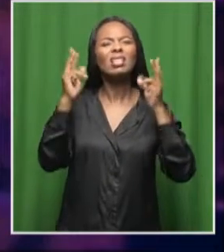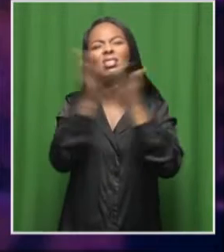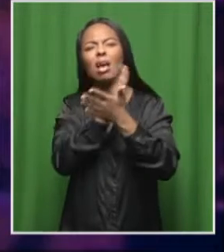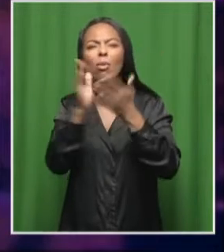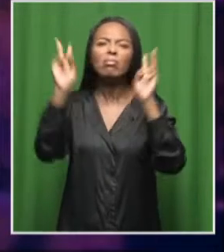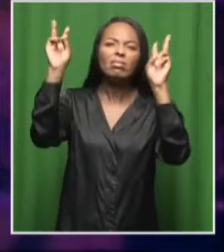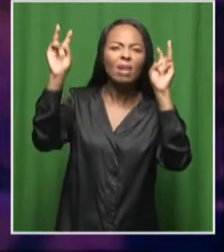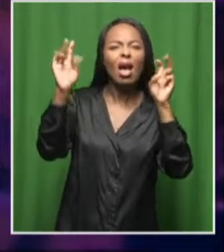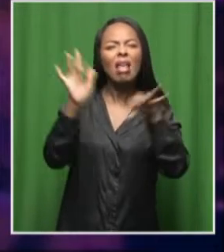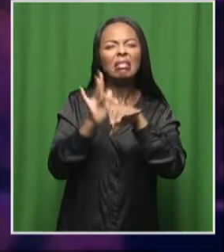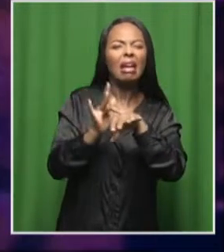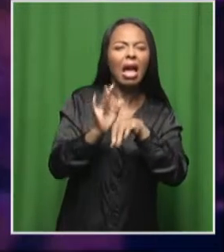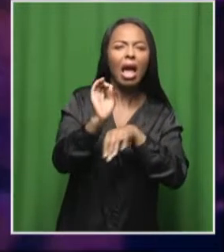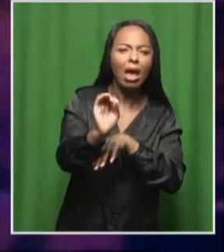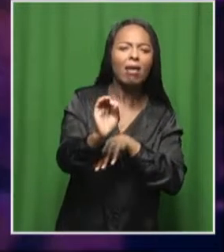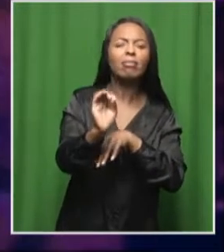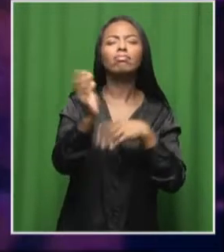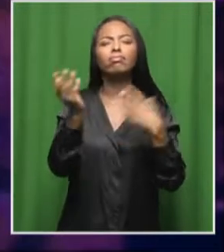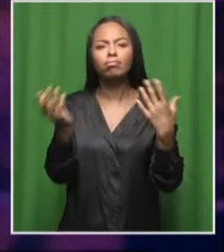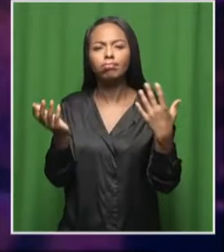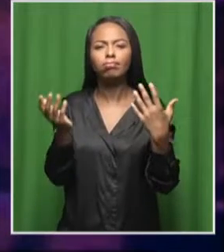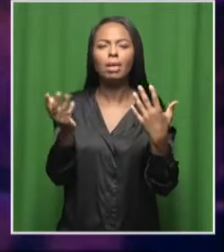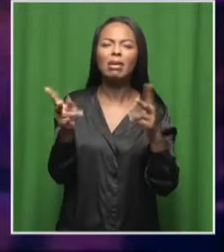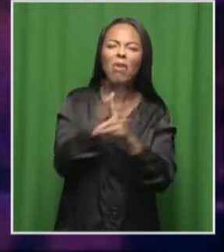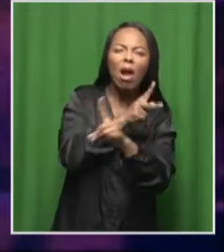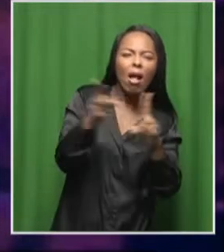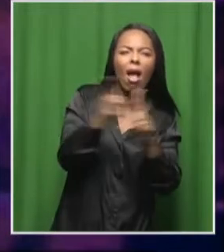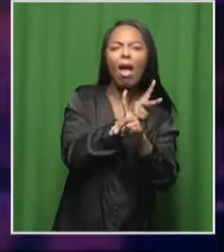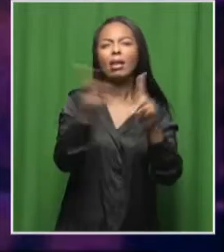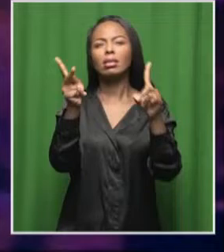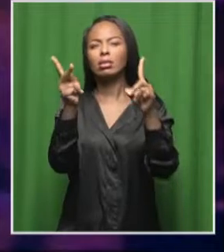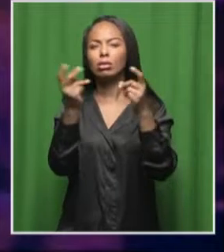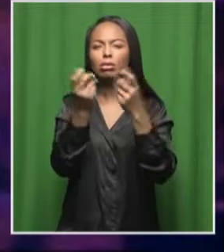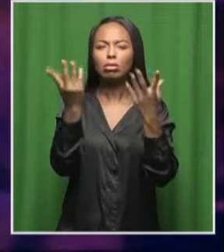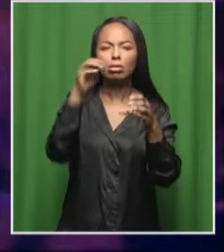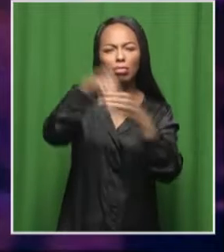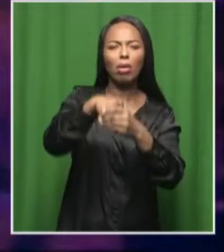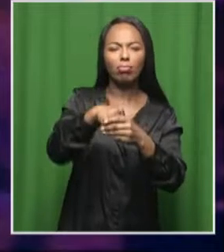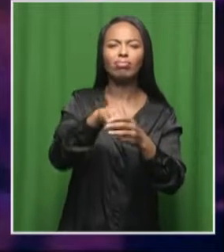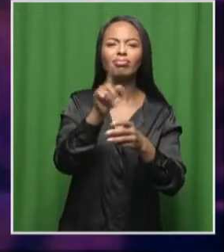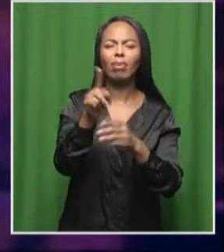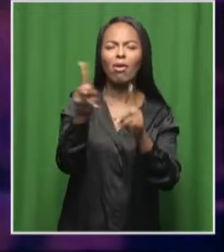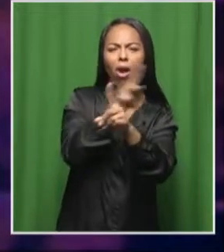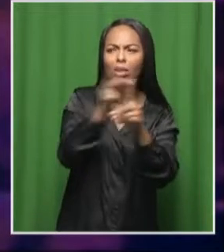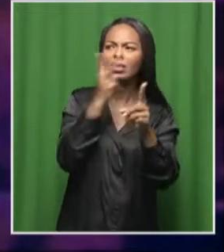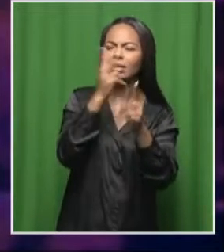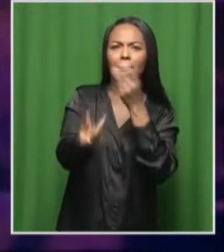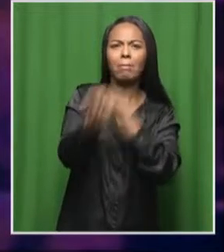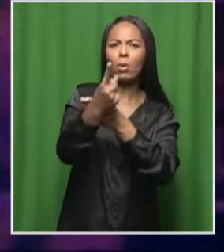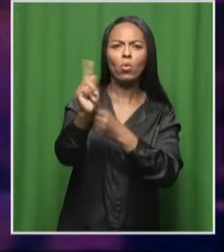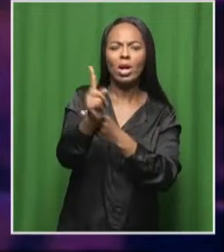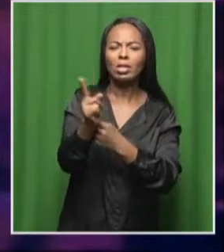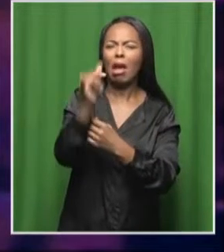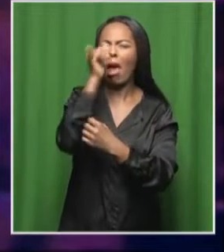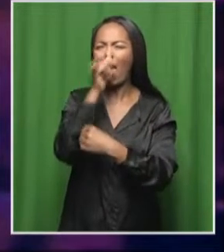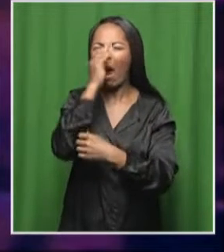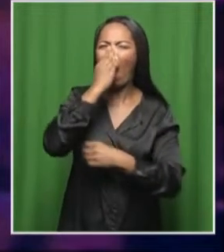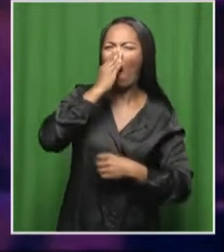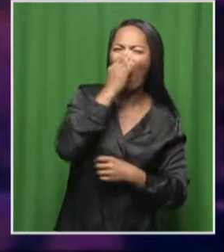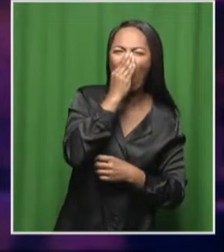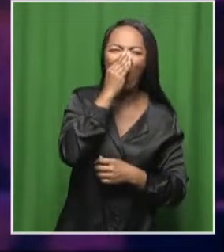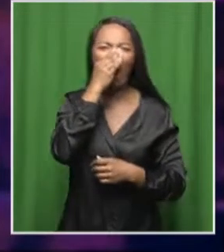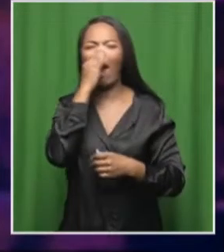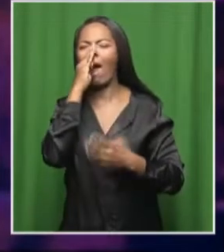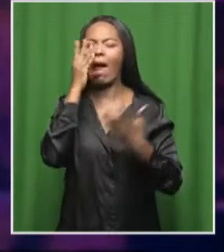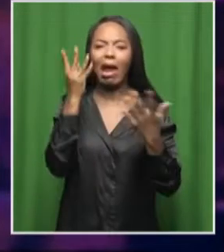that it's touching on, it's violence, and you look at the violence that is happening in our country, gangsterism, which is